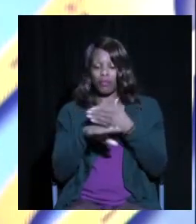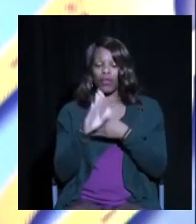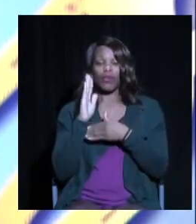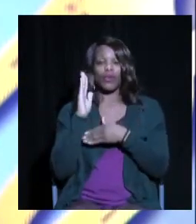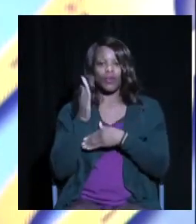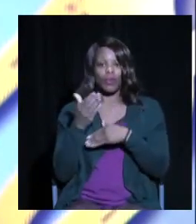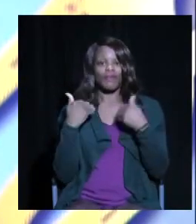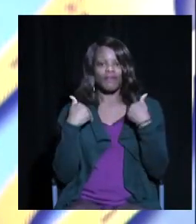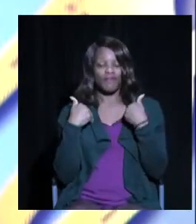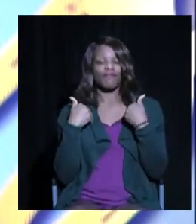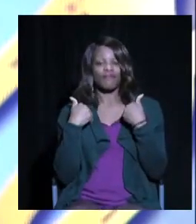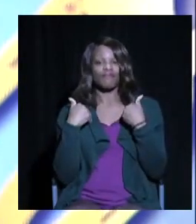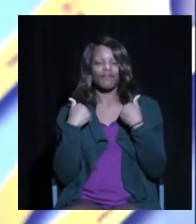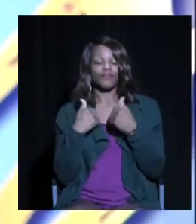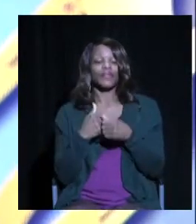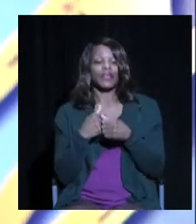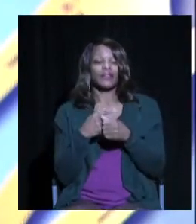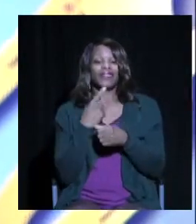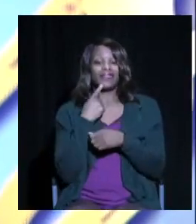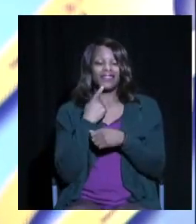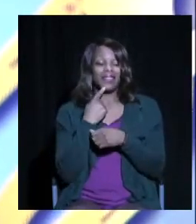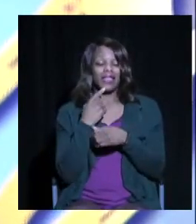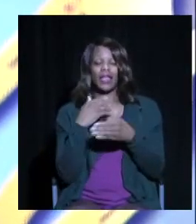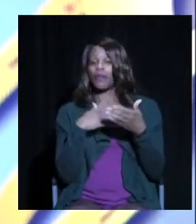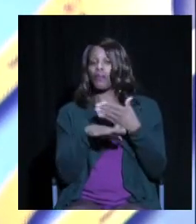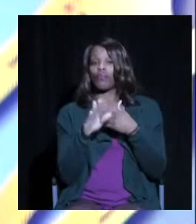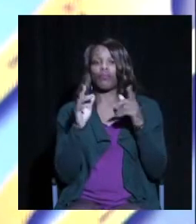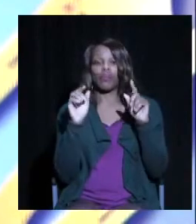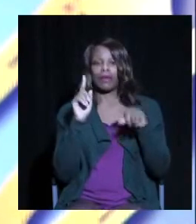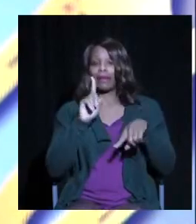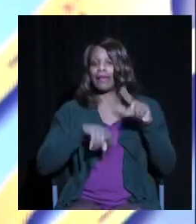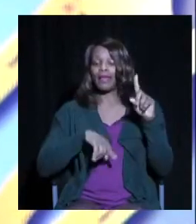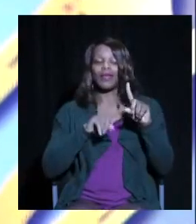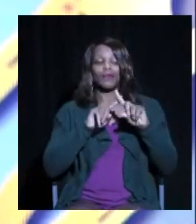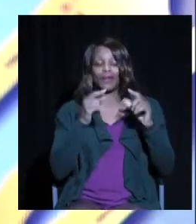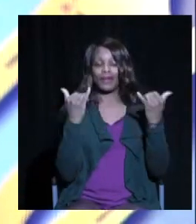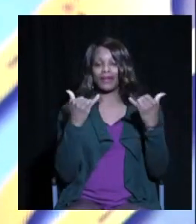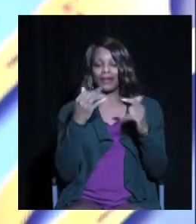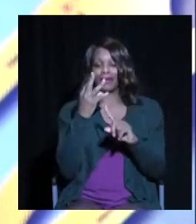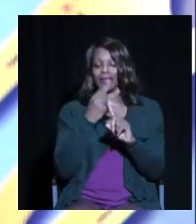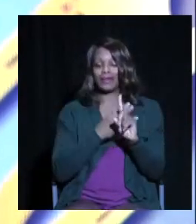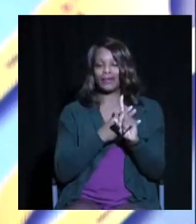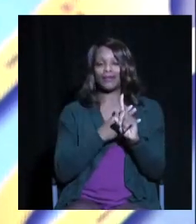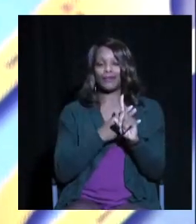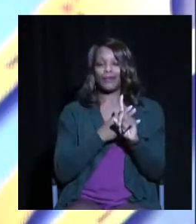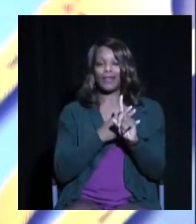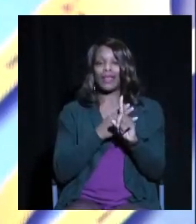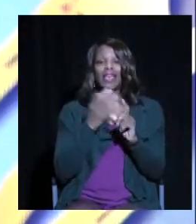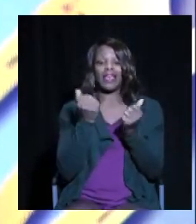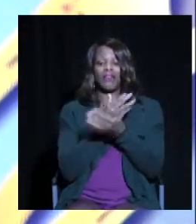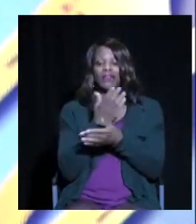old age. And she who was said to be unable to conceive is in her sixth month, for no word from God